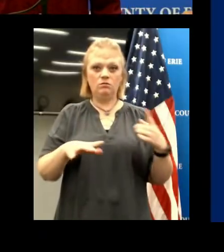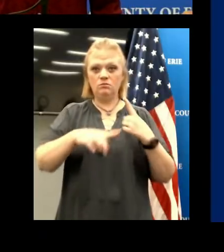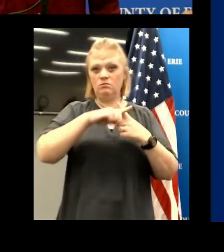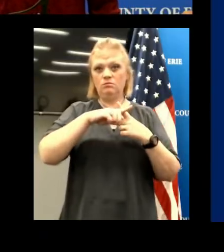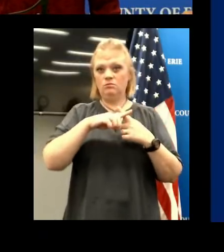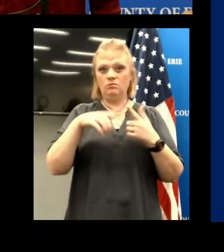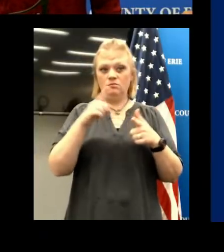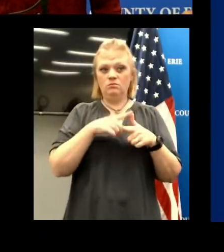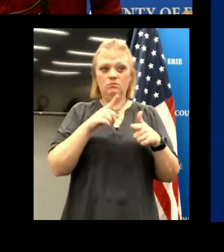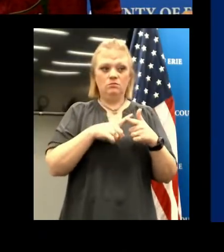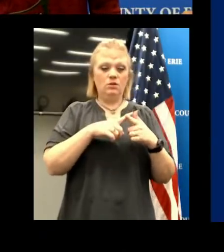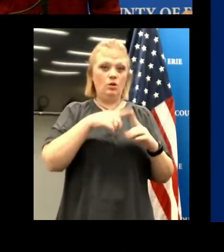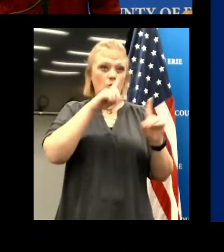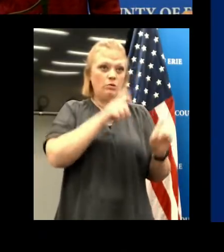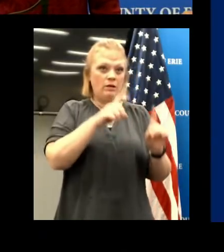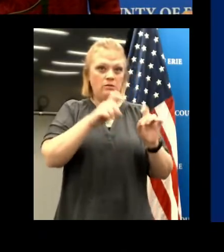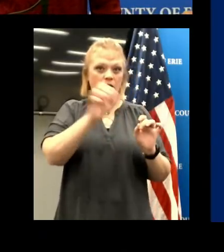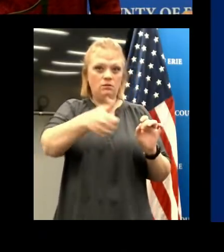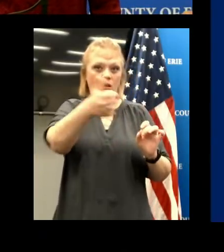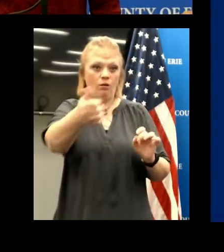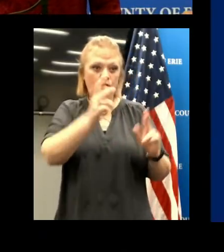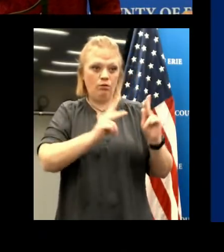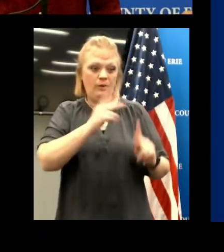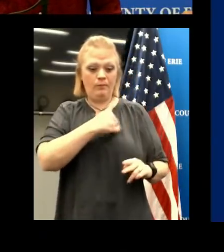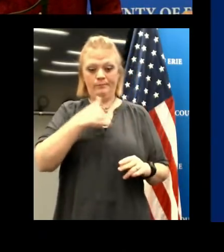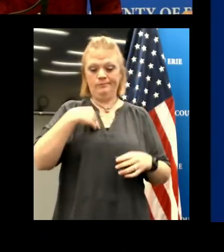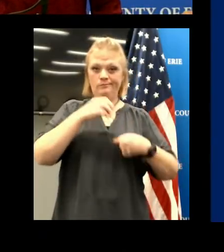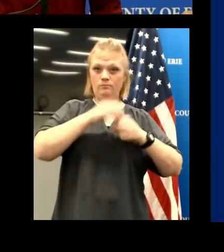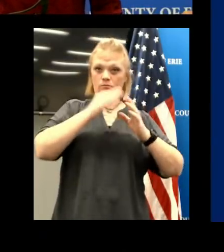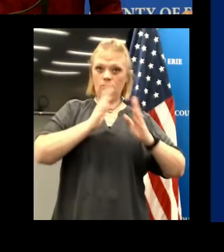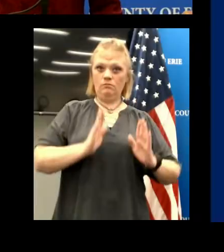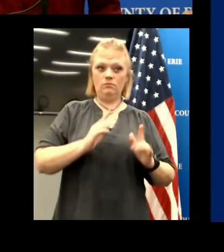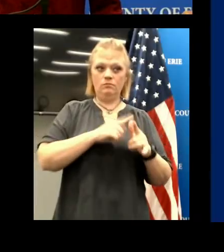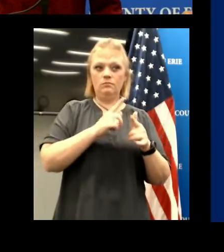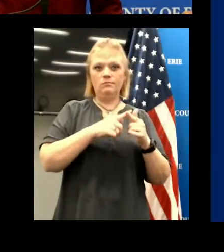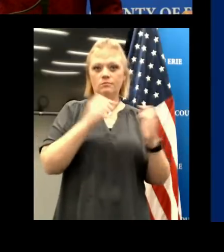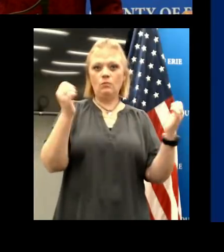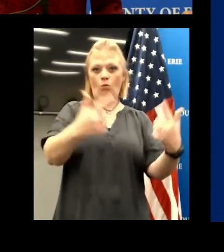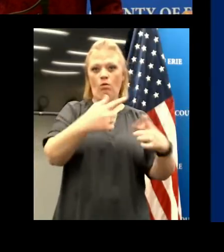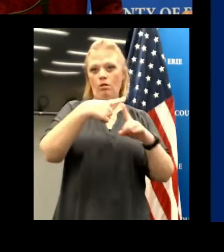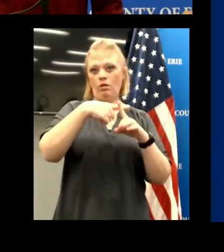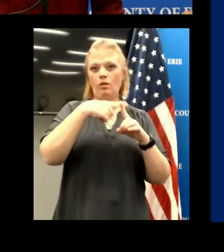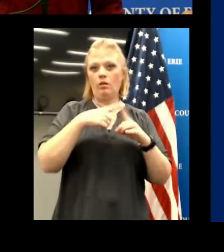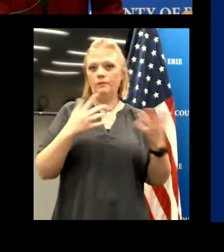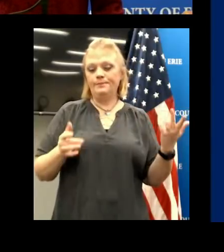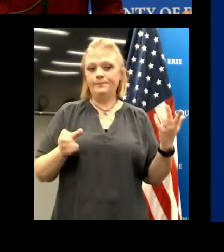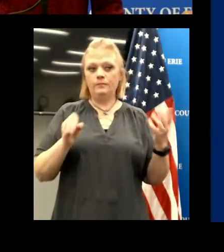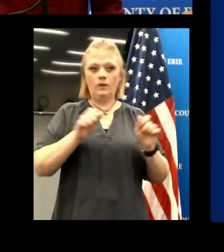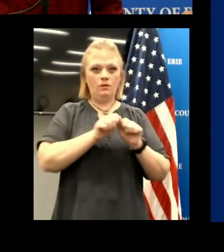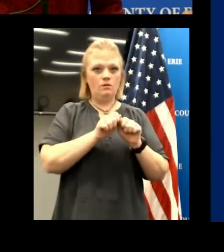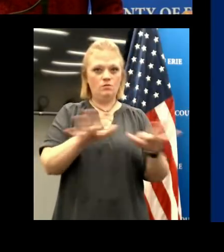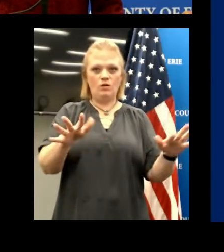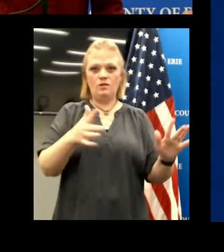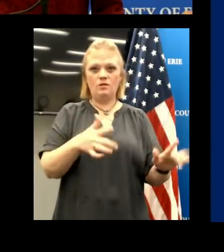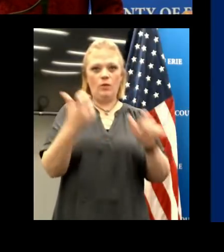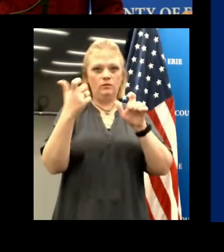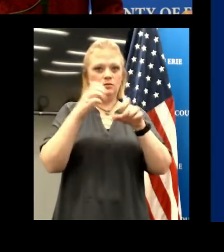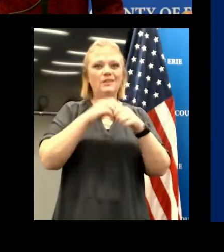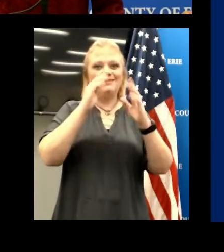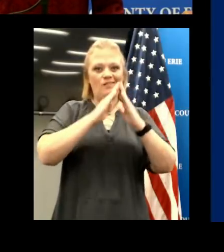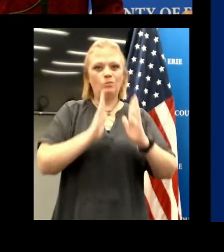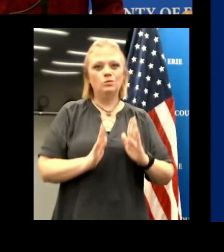and then we test the other members of the household, and pretty much everybody's positive. So it spreads very, very quickly in a